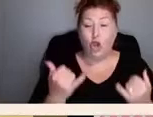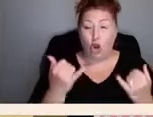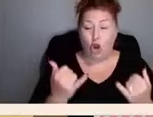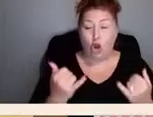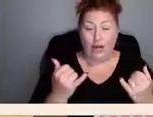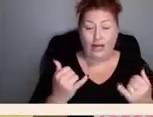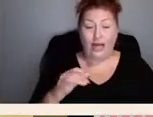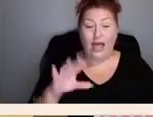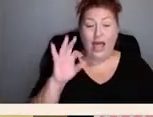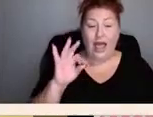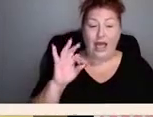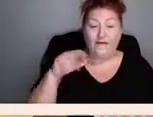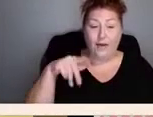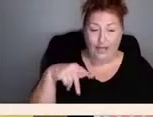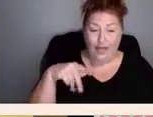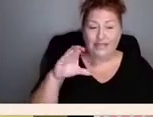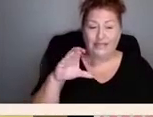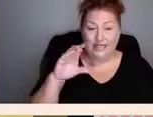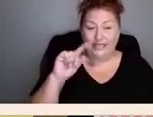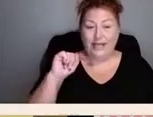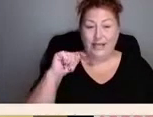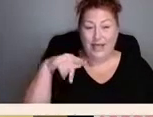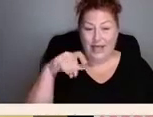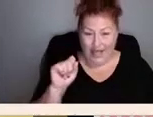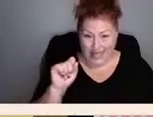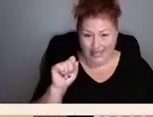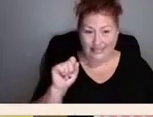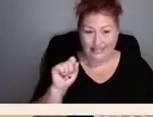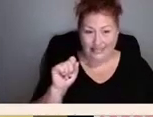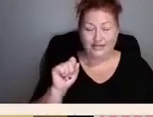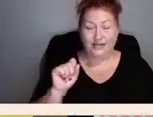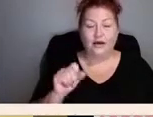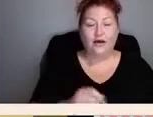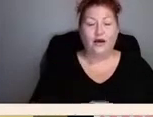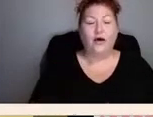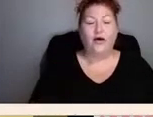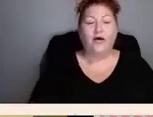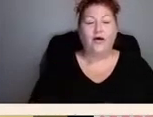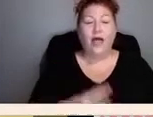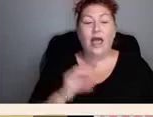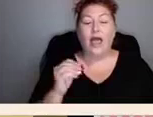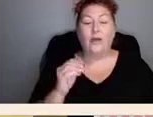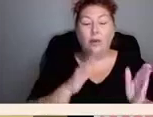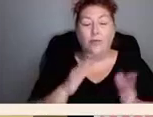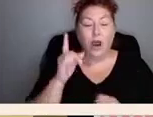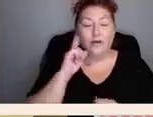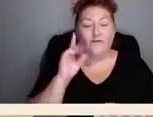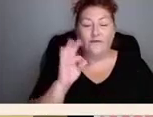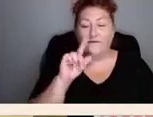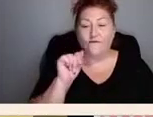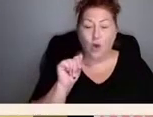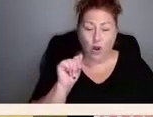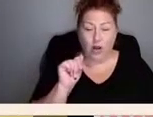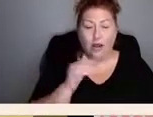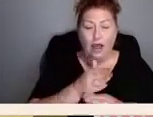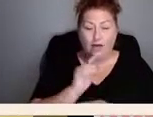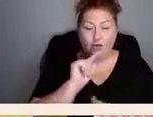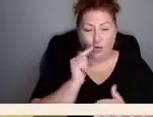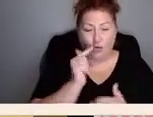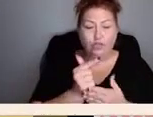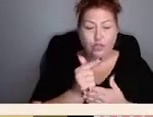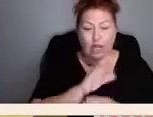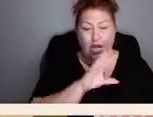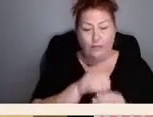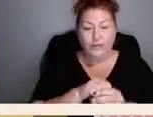current Florida Post-Secondary Comprehensive Transition Programs, and preparing for Florida Post-Secondary